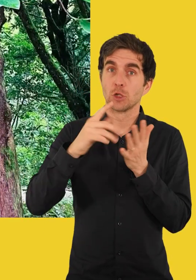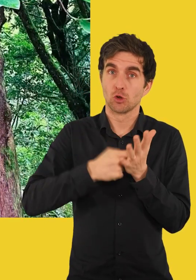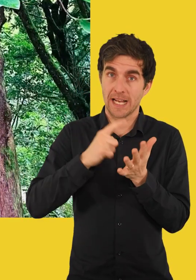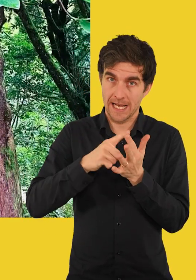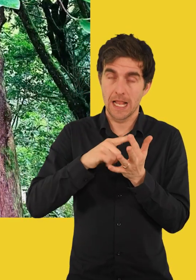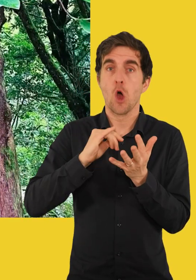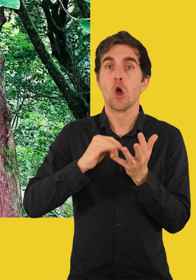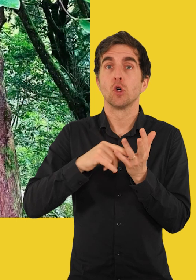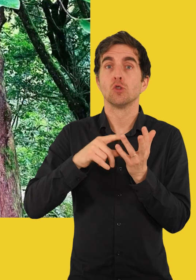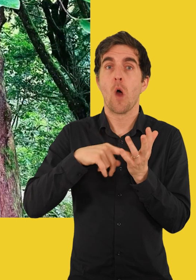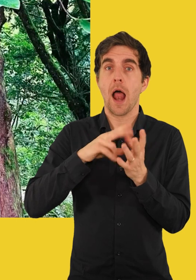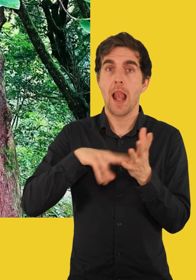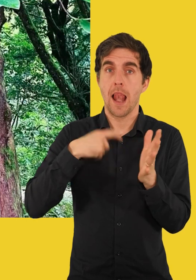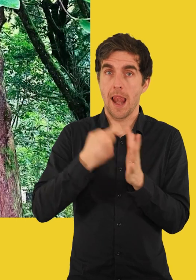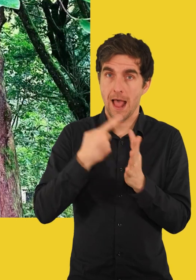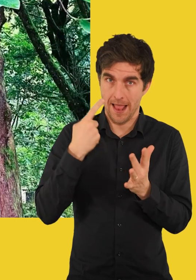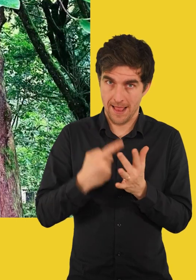have Vinashree